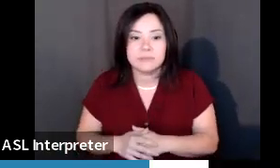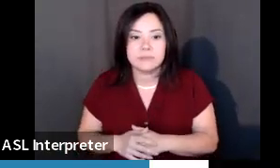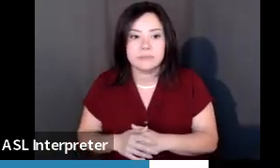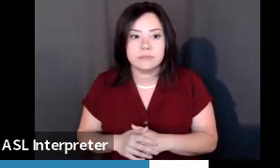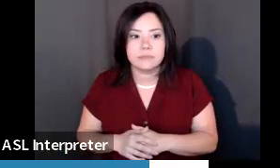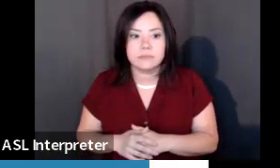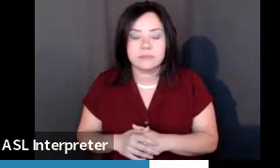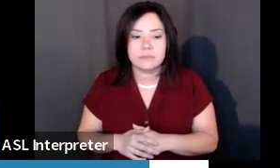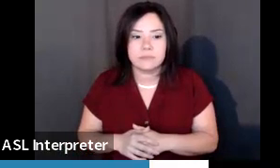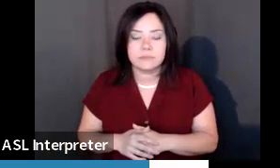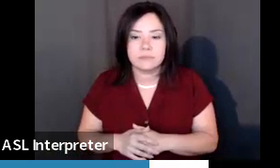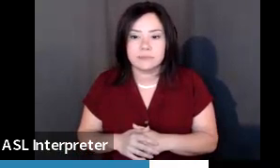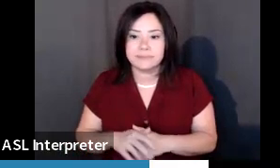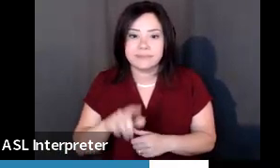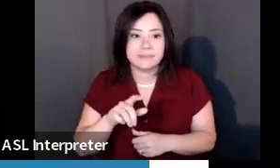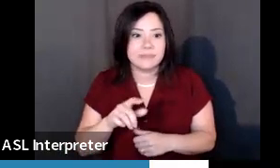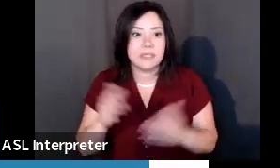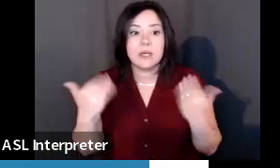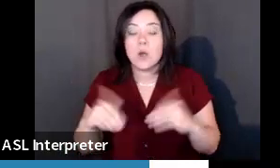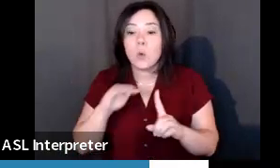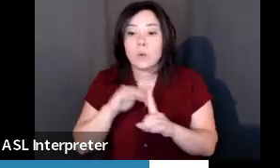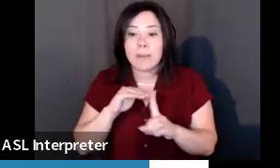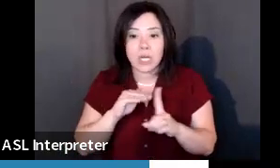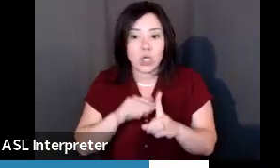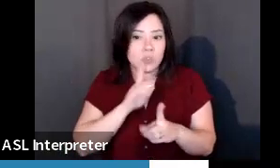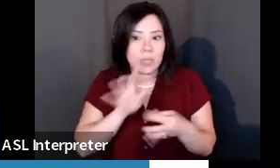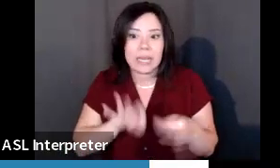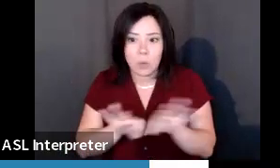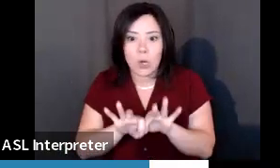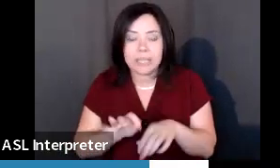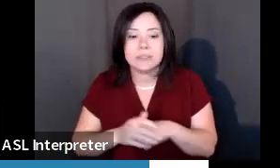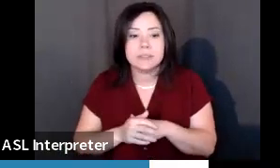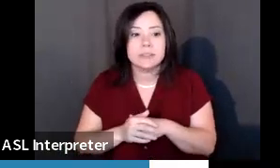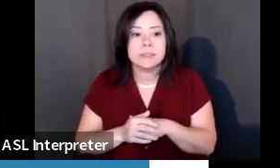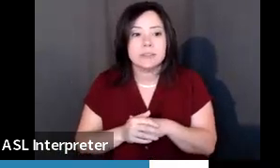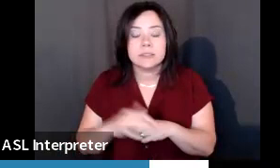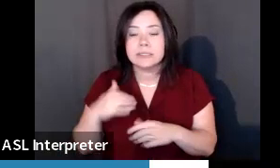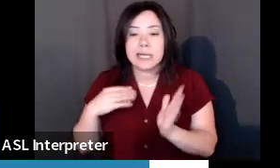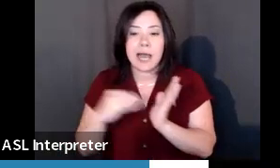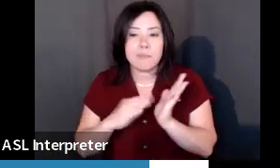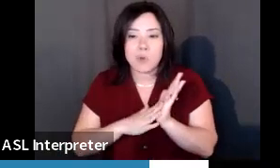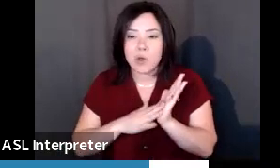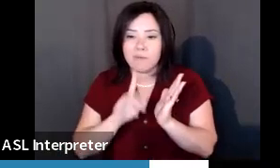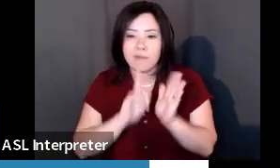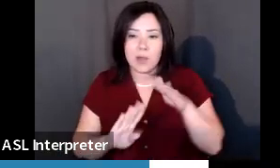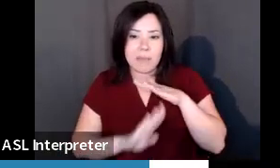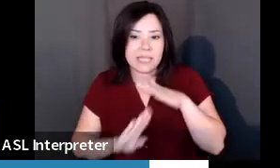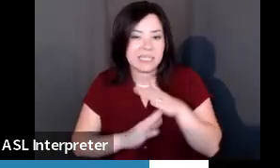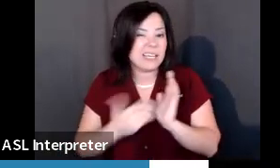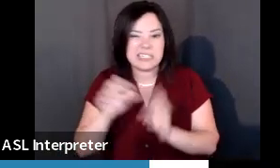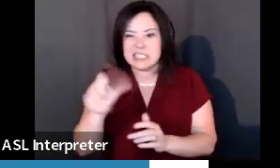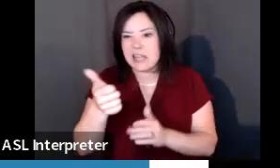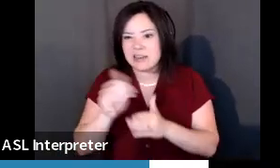Reminders, super important. I've linked a really basic, it's one of my favorite. Again, it's a $10